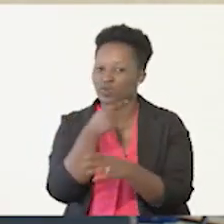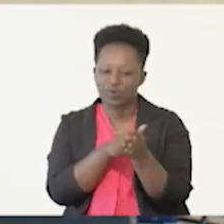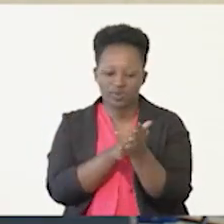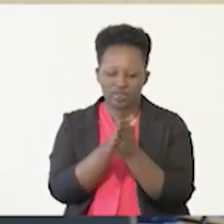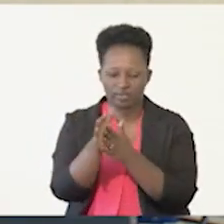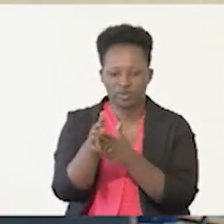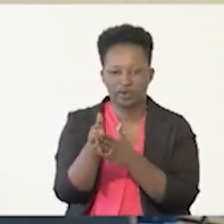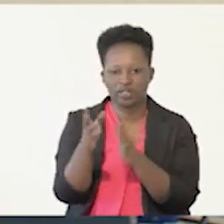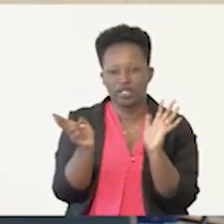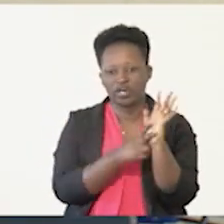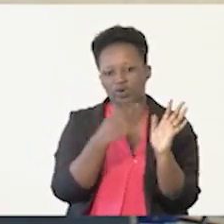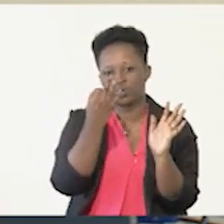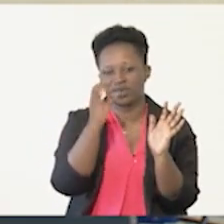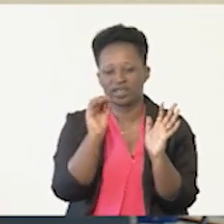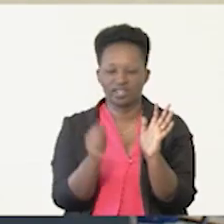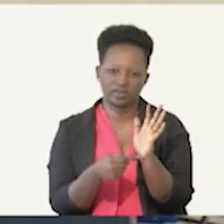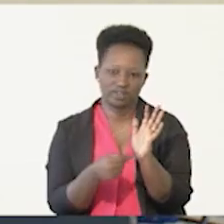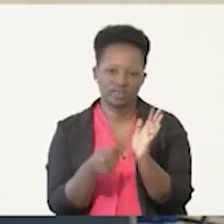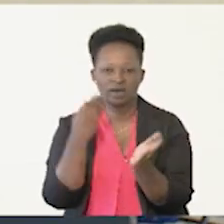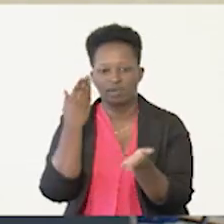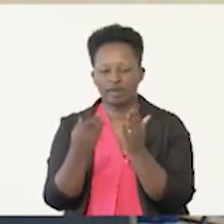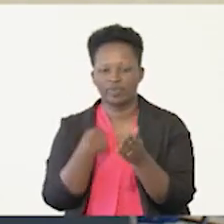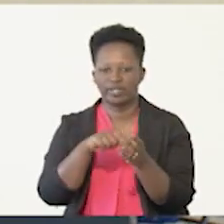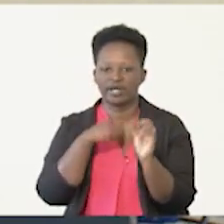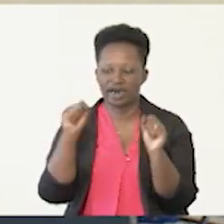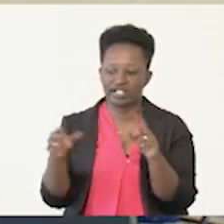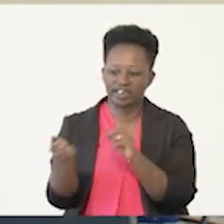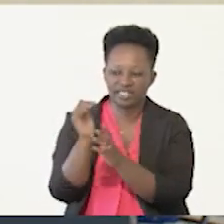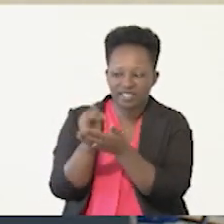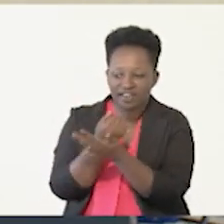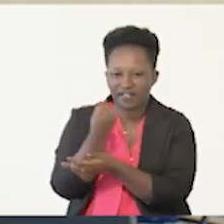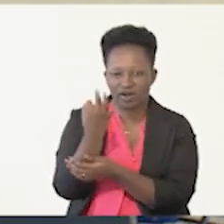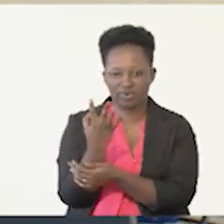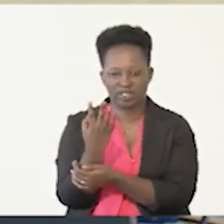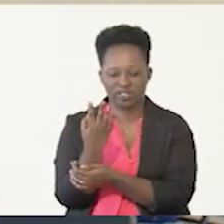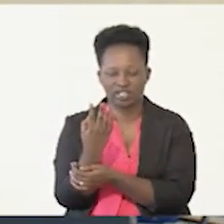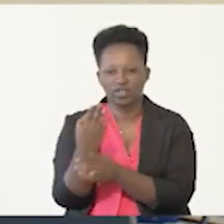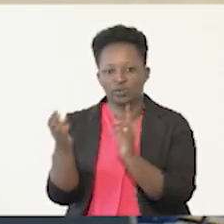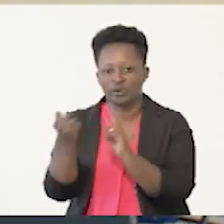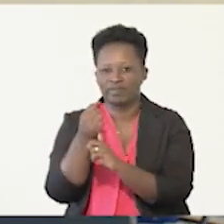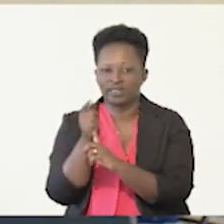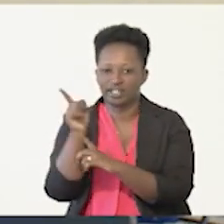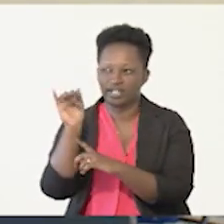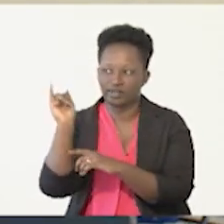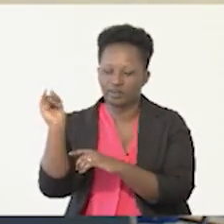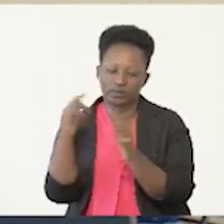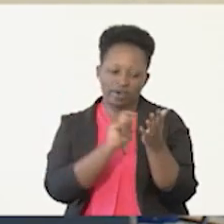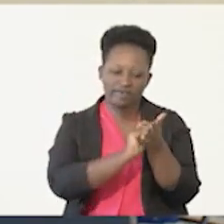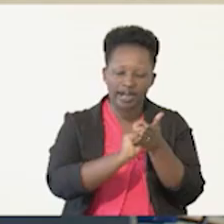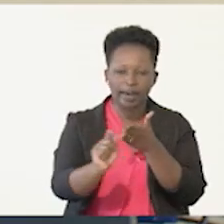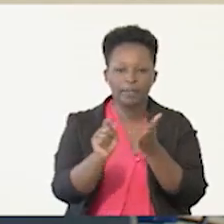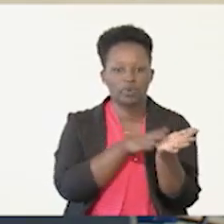consumption expenditure is 30. From here even you can now get the saving, how much was saved. Out of this was spent. So you can easily